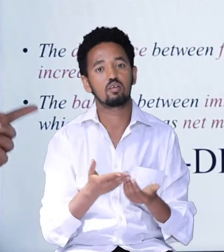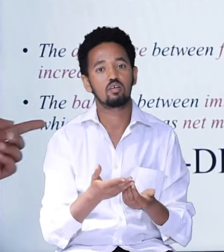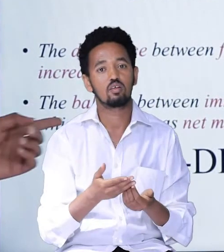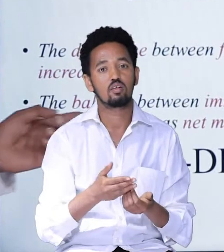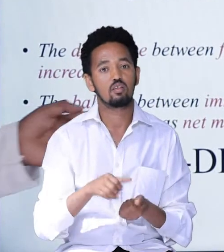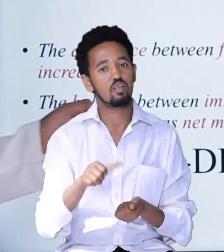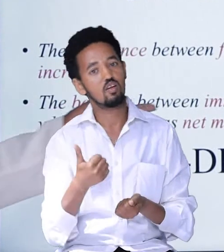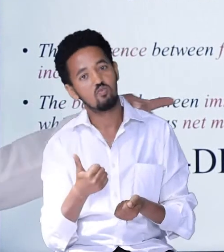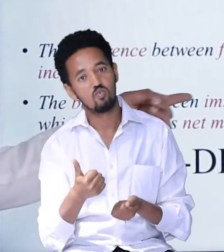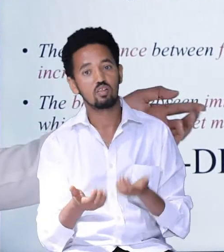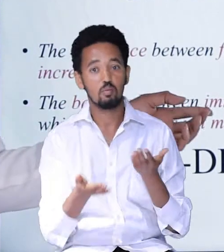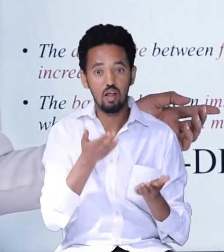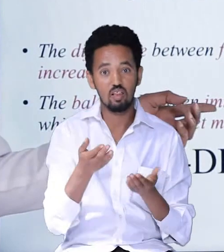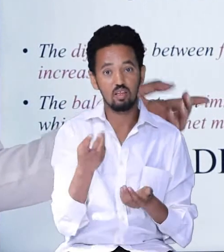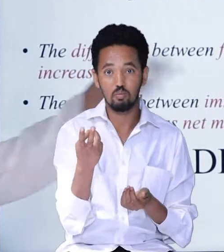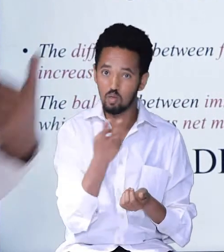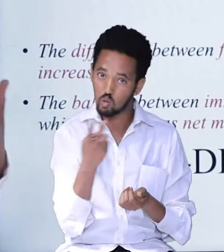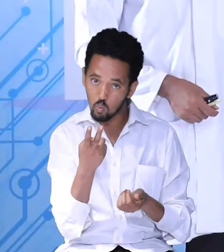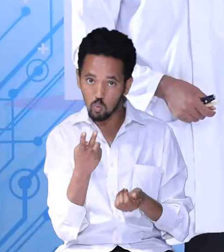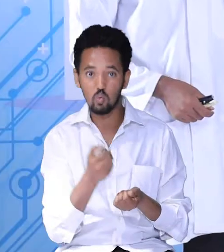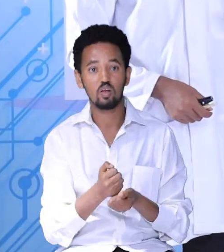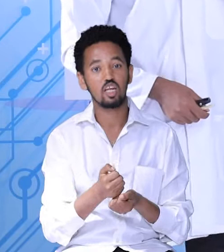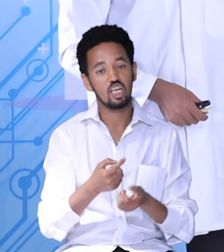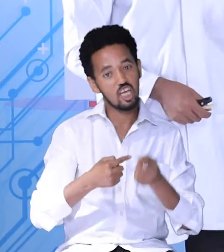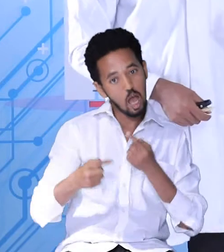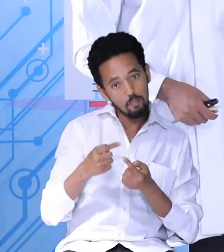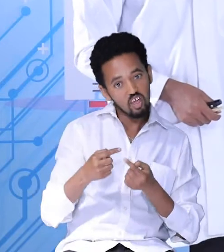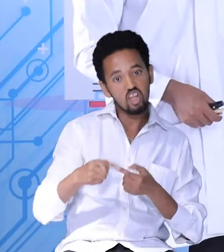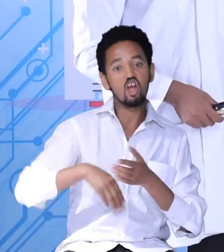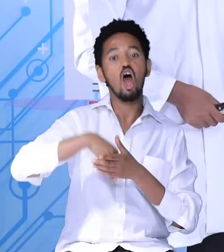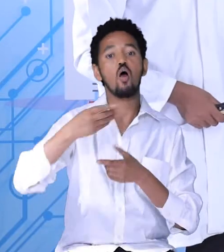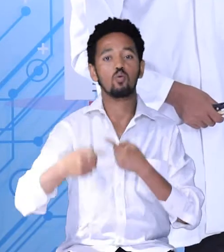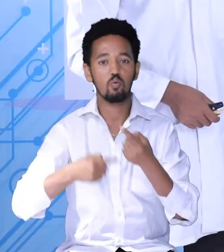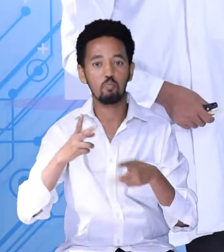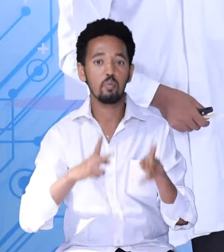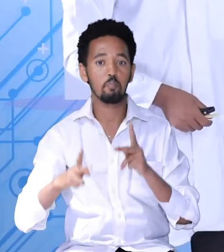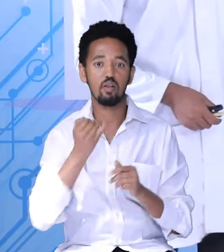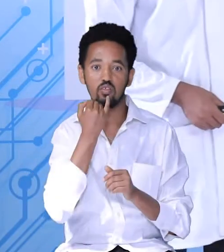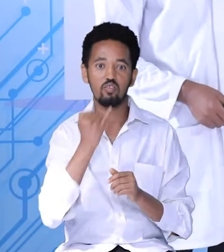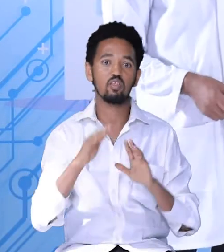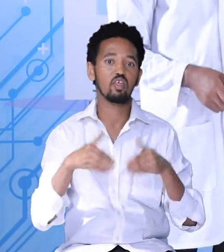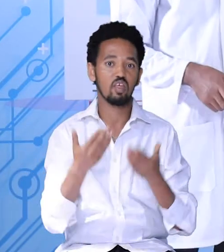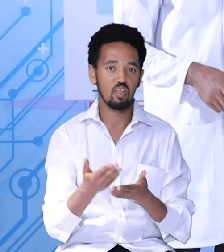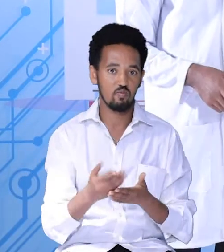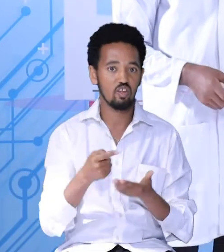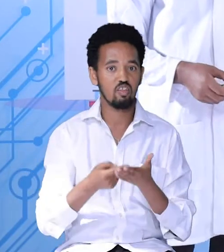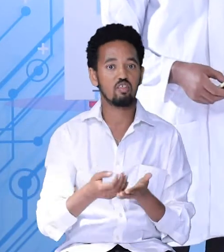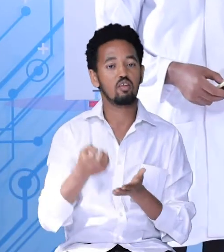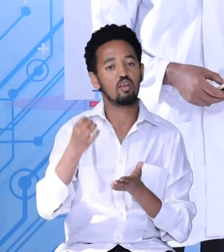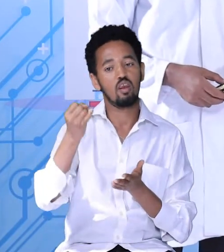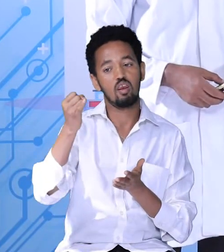Therefore, the balance between immigration, incoming and outgoing people is give us the net migration